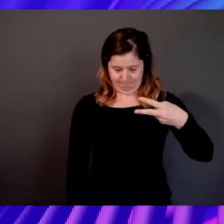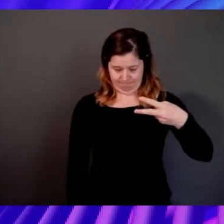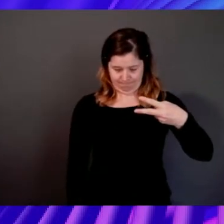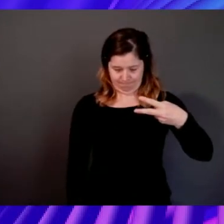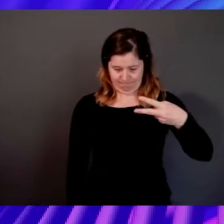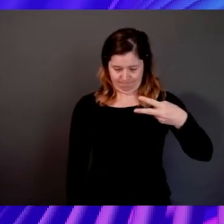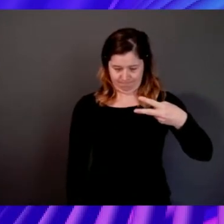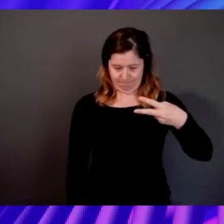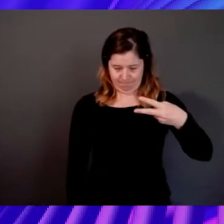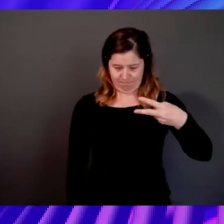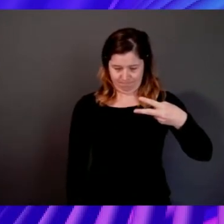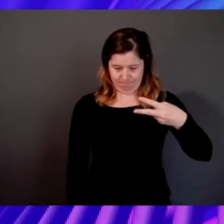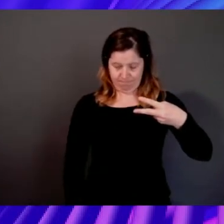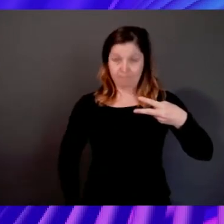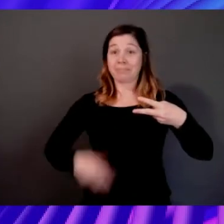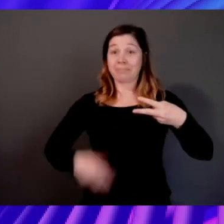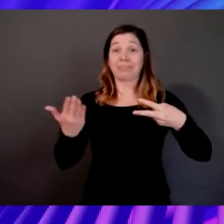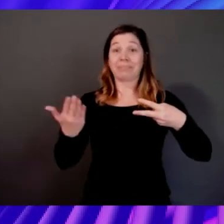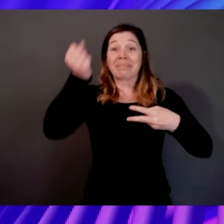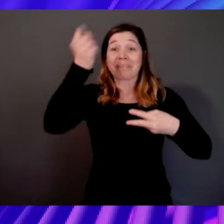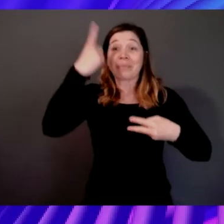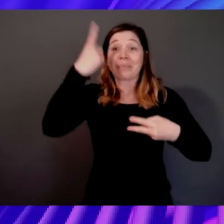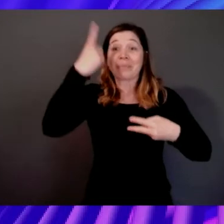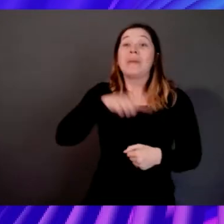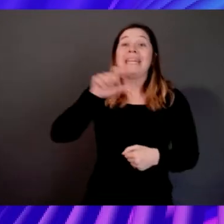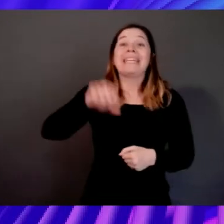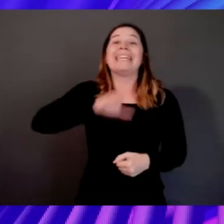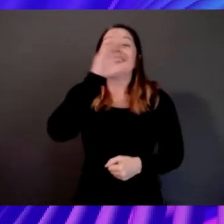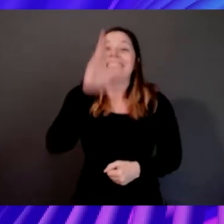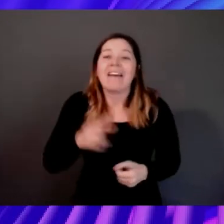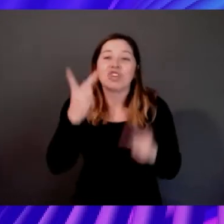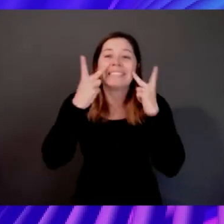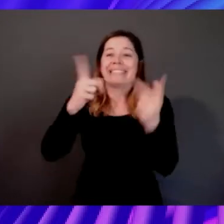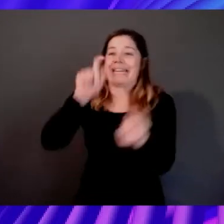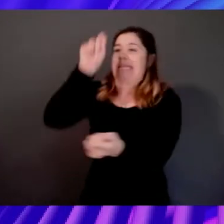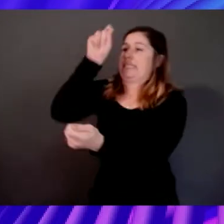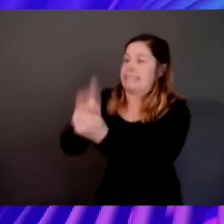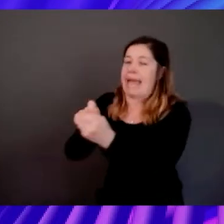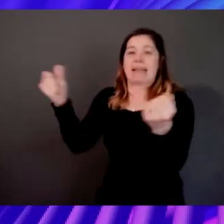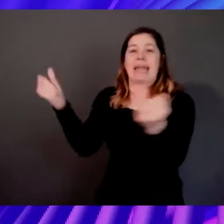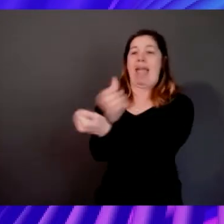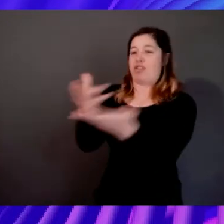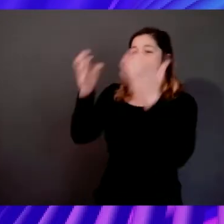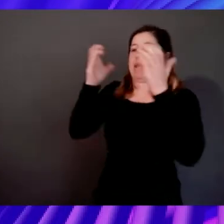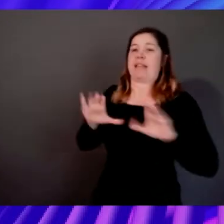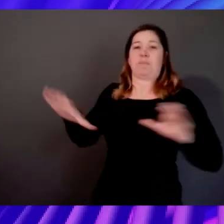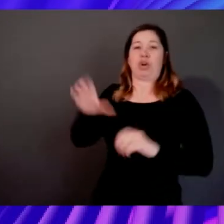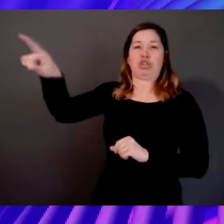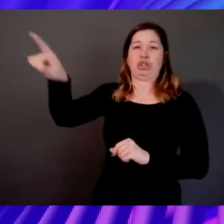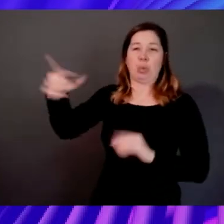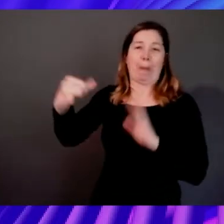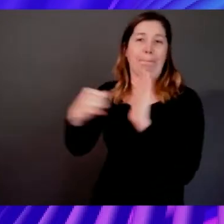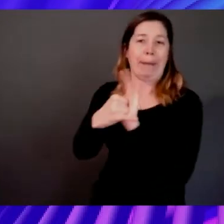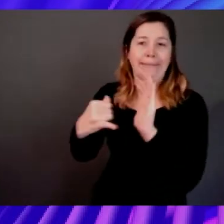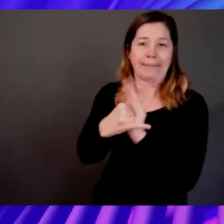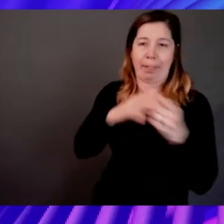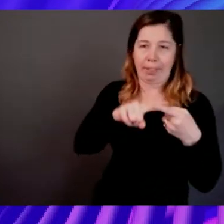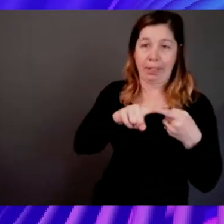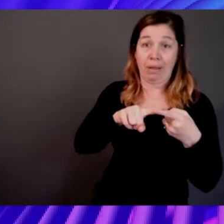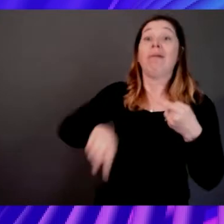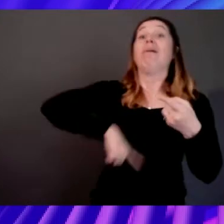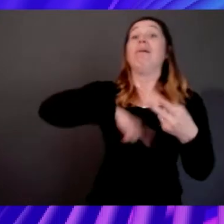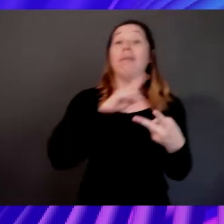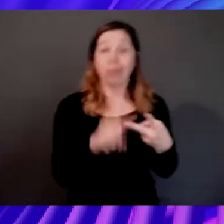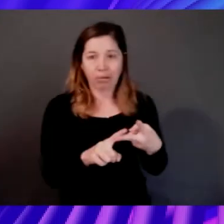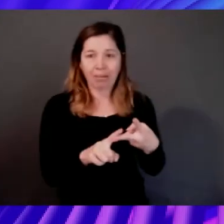enough visibility on our side that we know exactly what customers are doing, which is why the second part is they want to kind of vend themselves